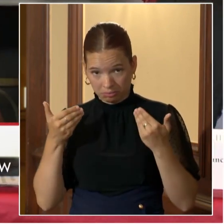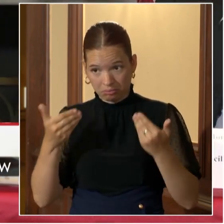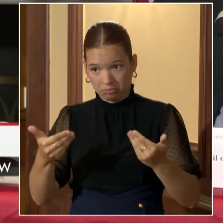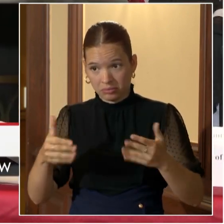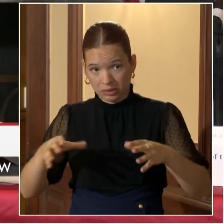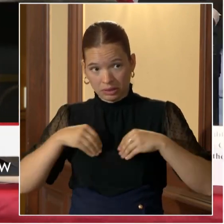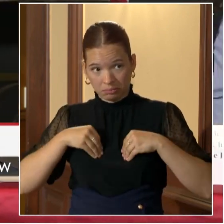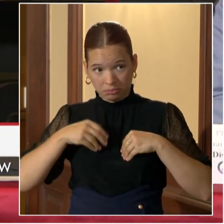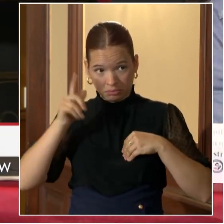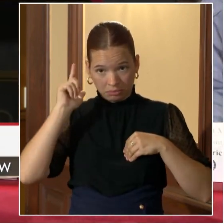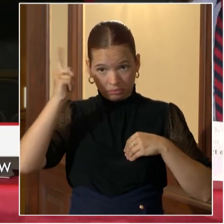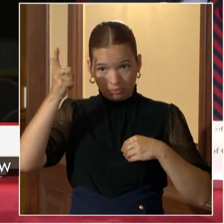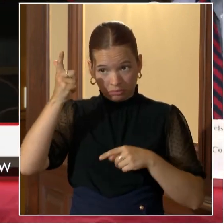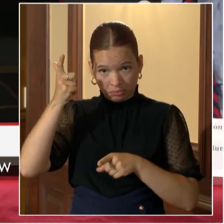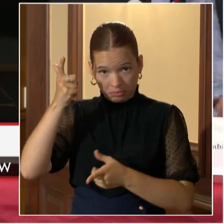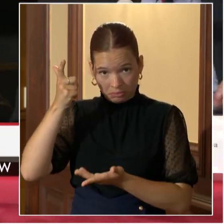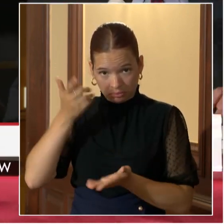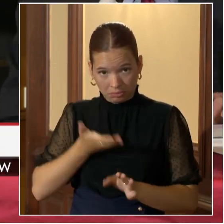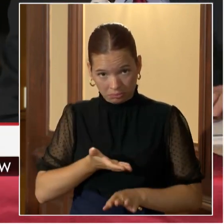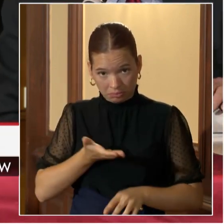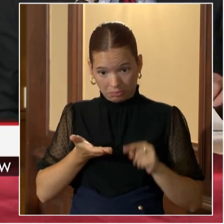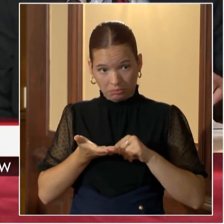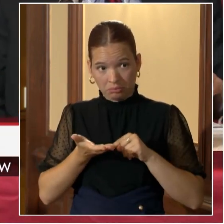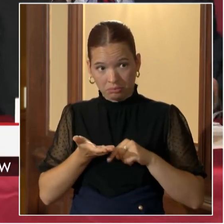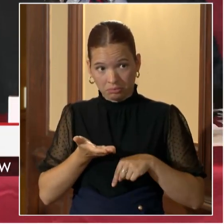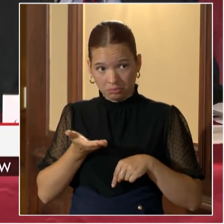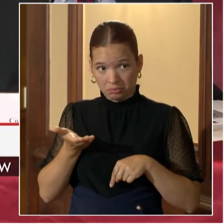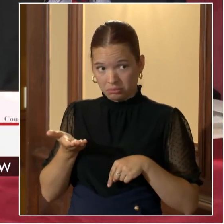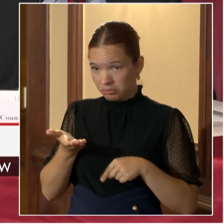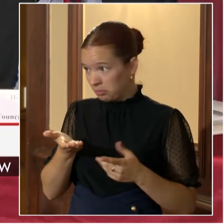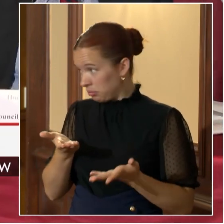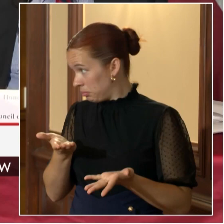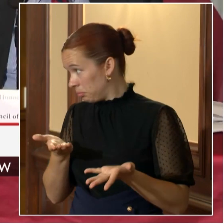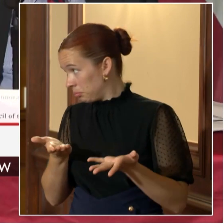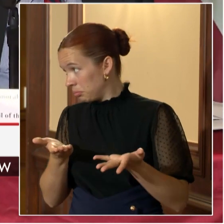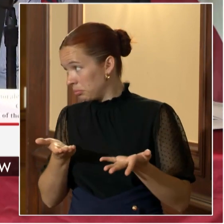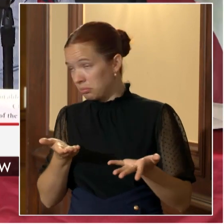presented. Any discussion? I second it. I have a discussion.